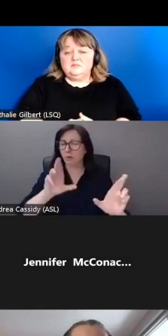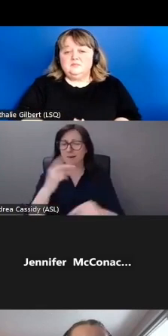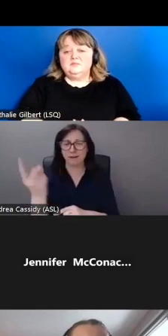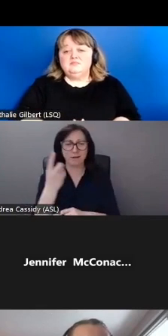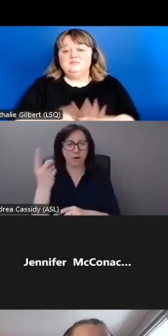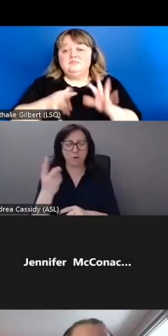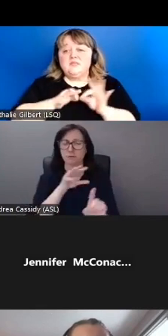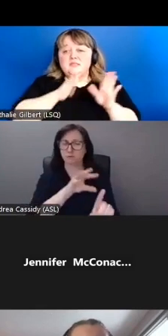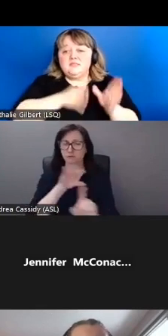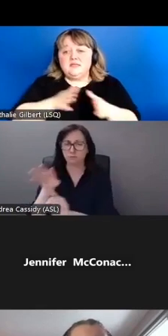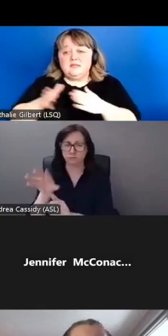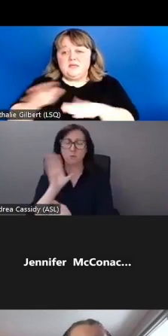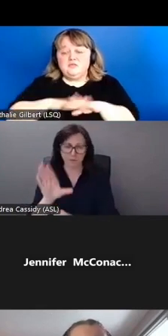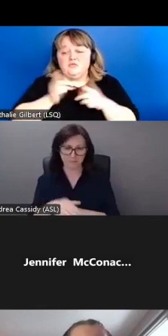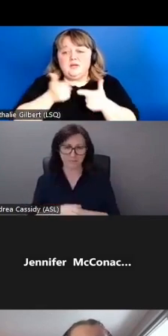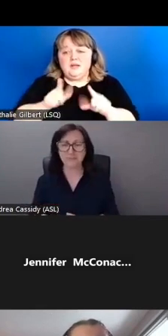your screen.